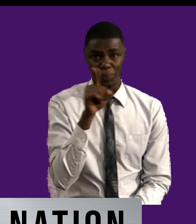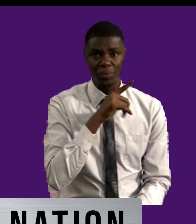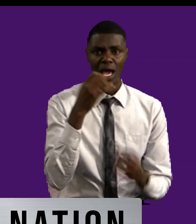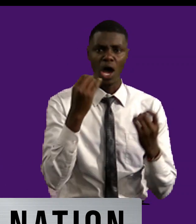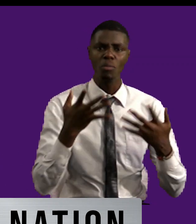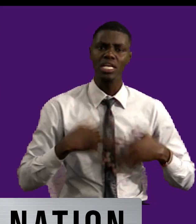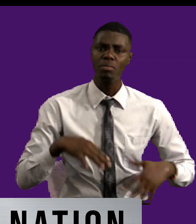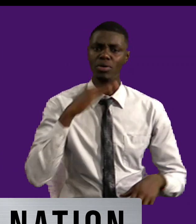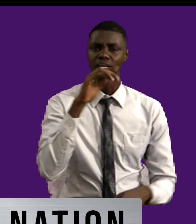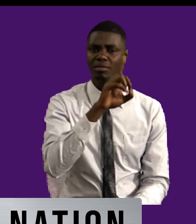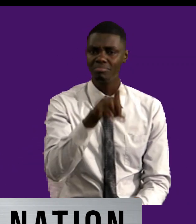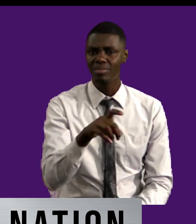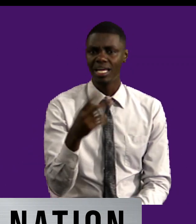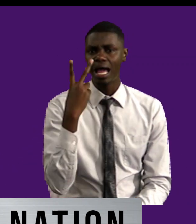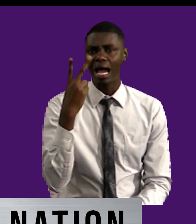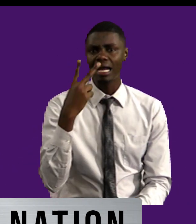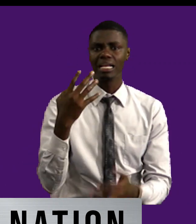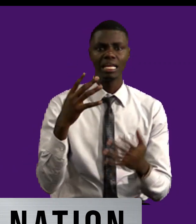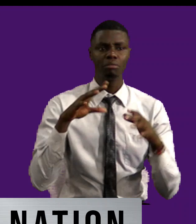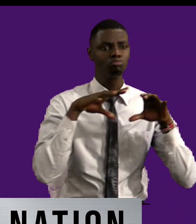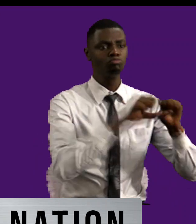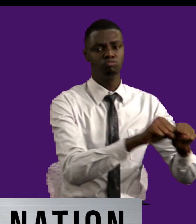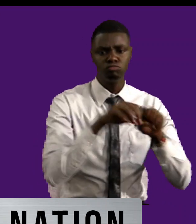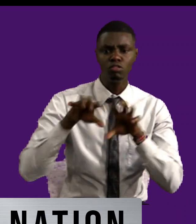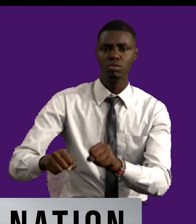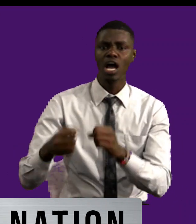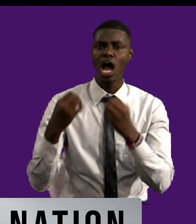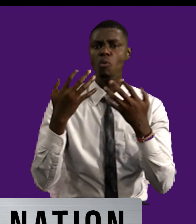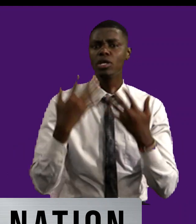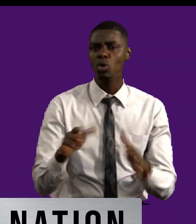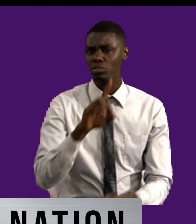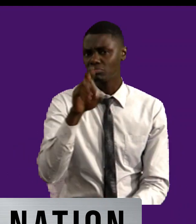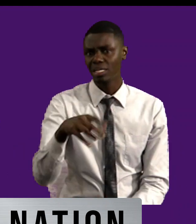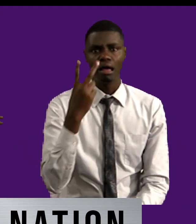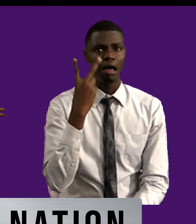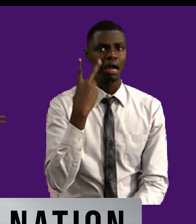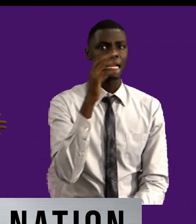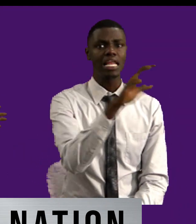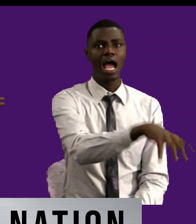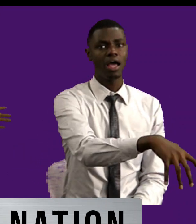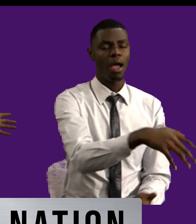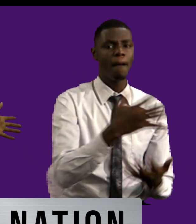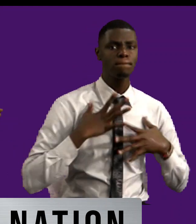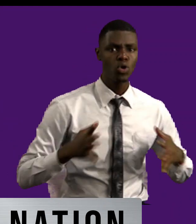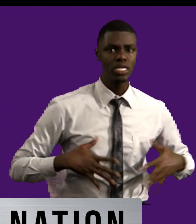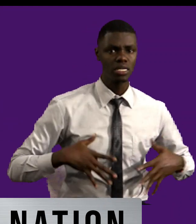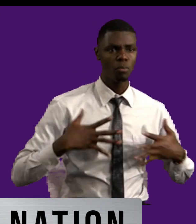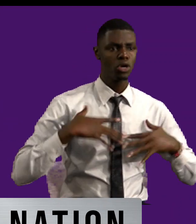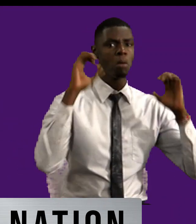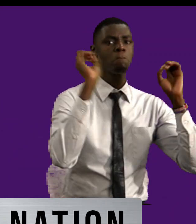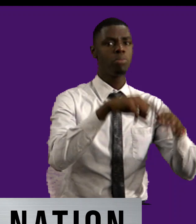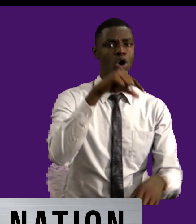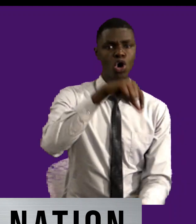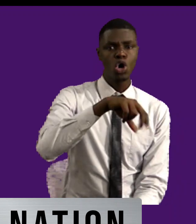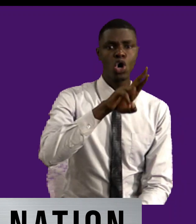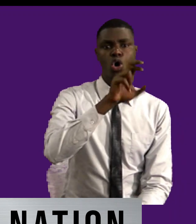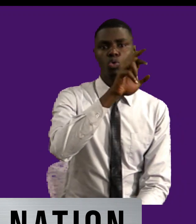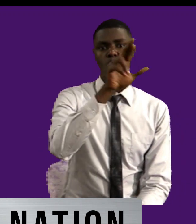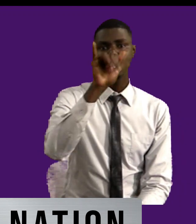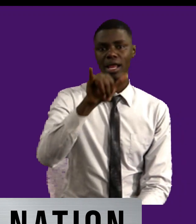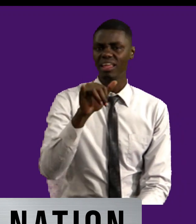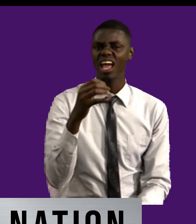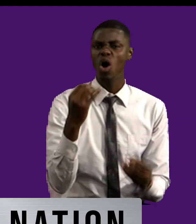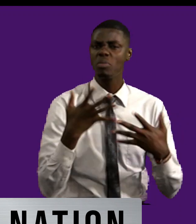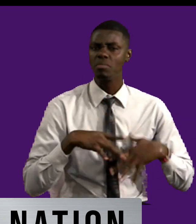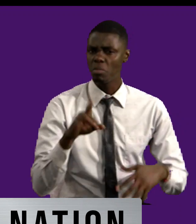many died? Look at the kidnappings, how many are lost? Look at the quarry retrieval of bodies that were retrieved the other day. How